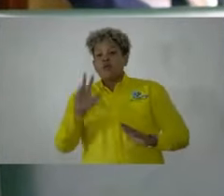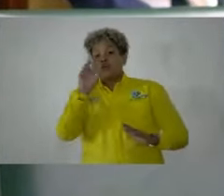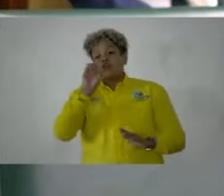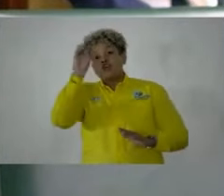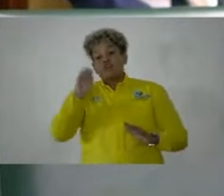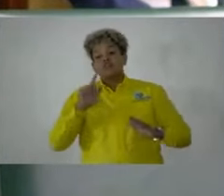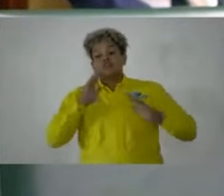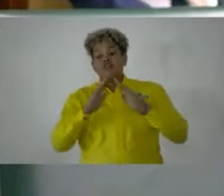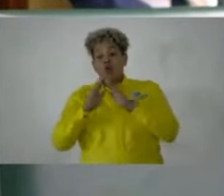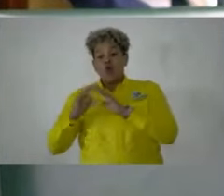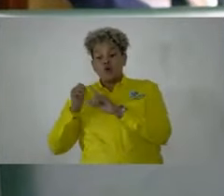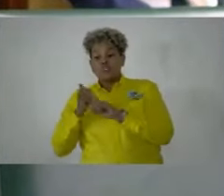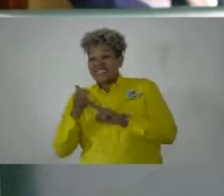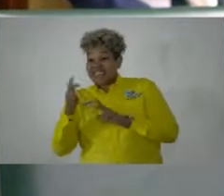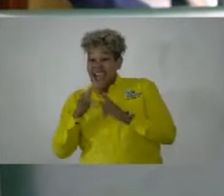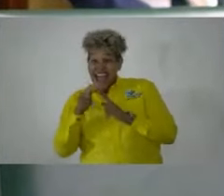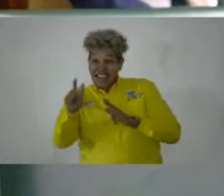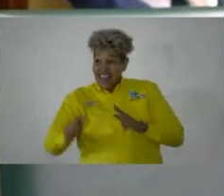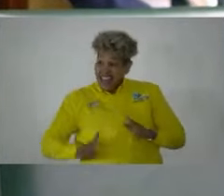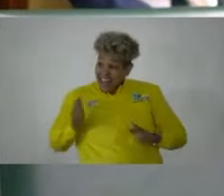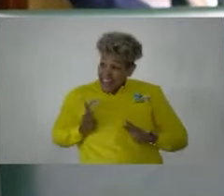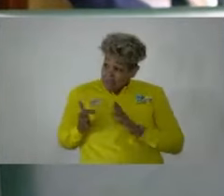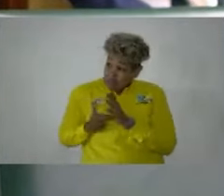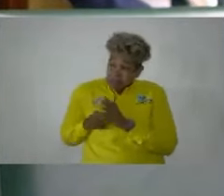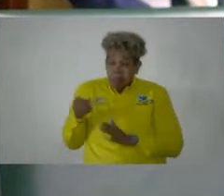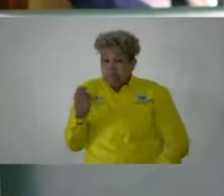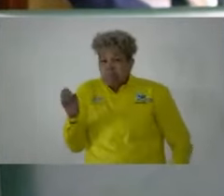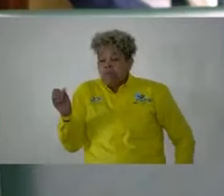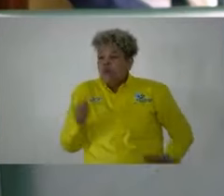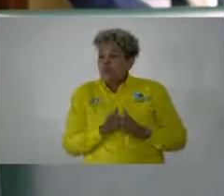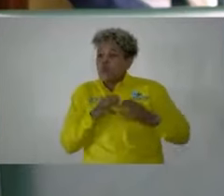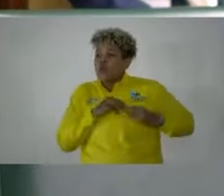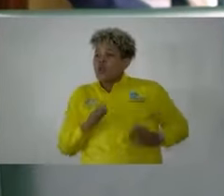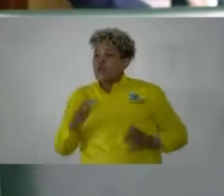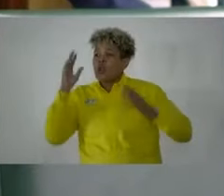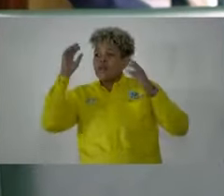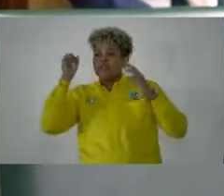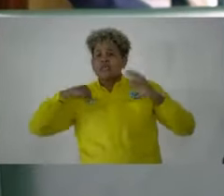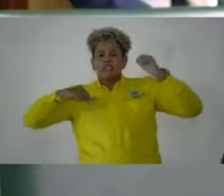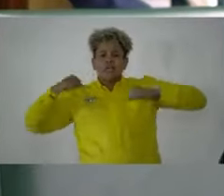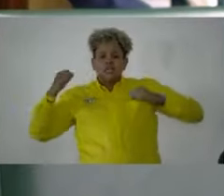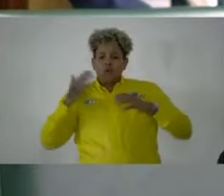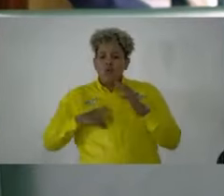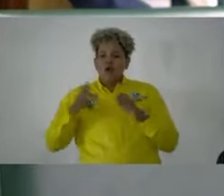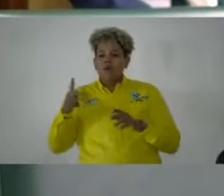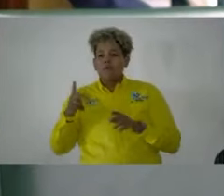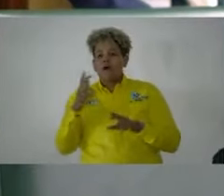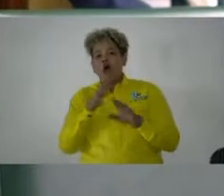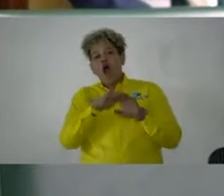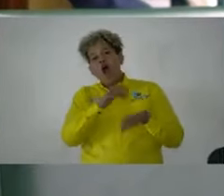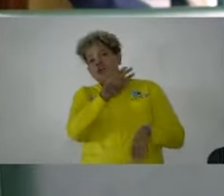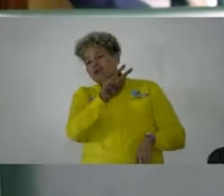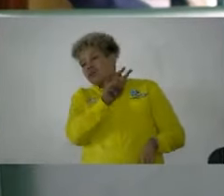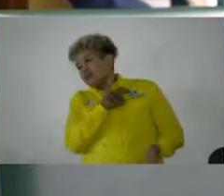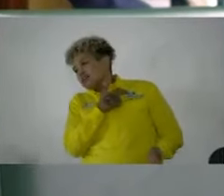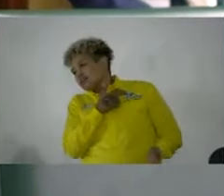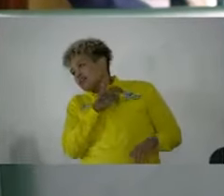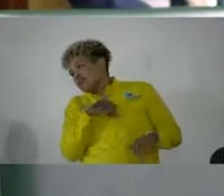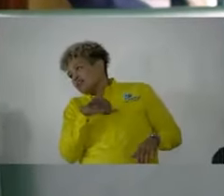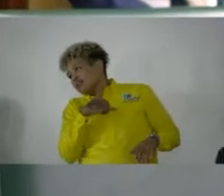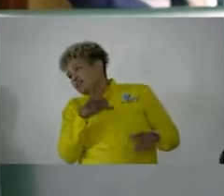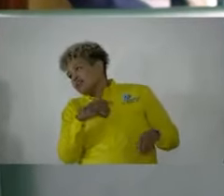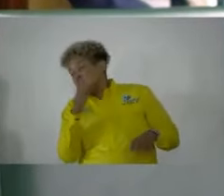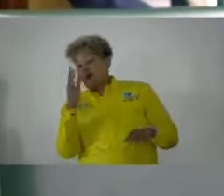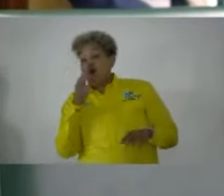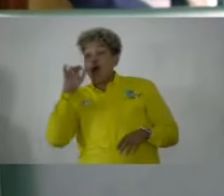of households were either living rent-free with the owner's consent, what Jamaicans would call catching, or they were occupying